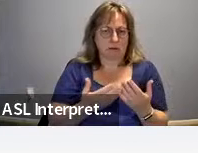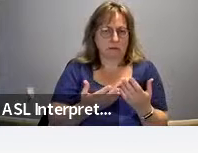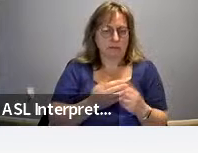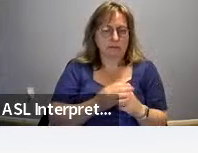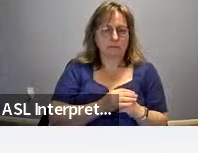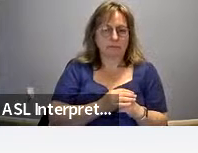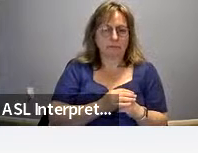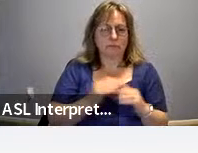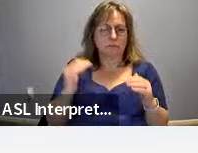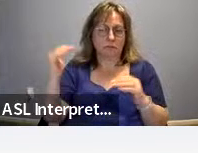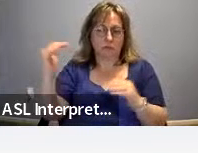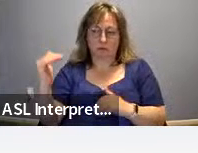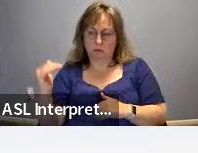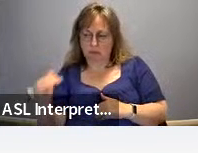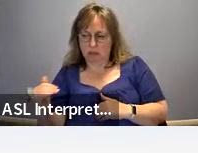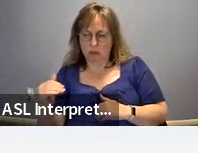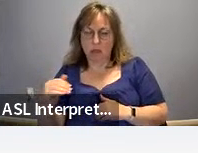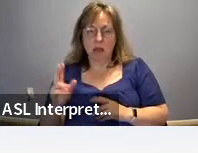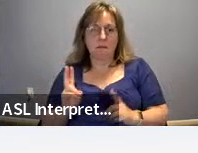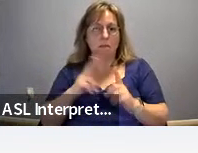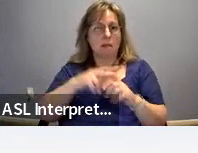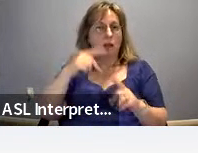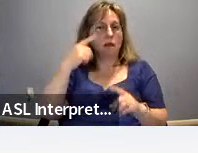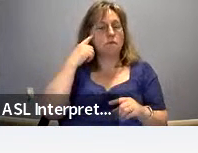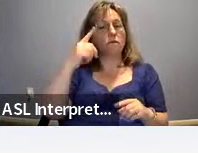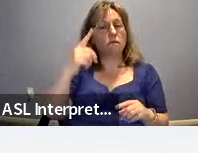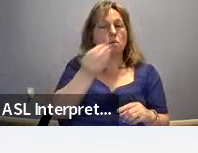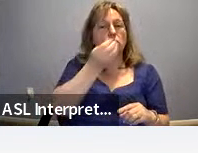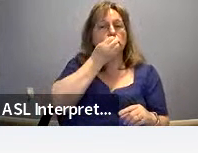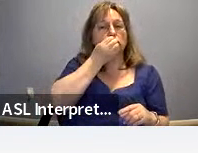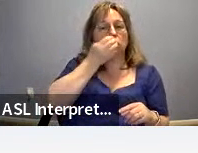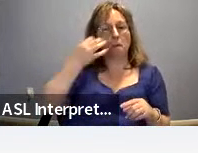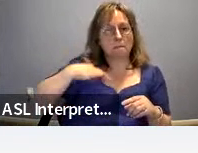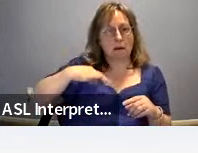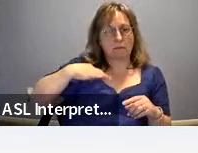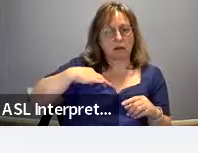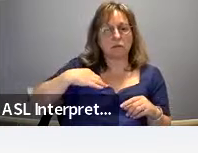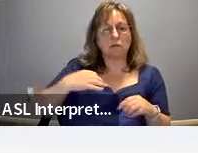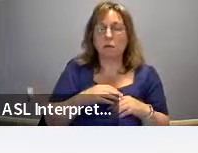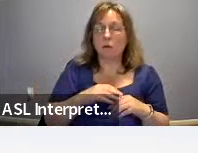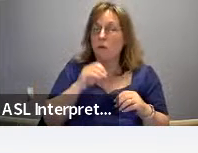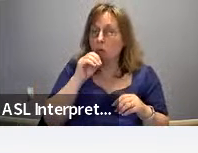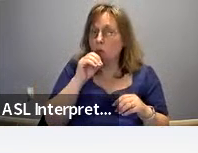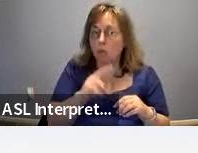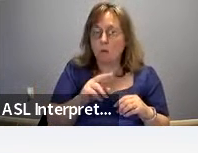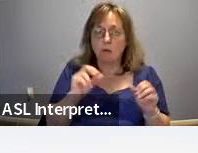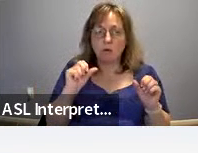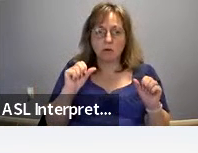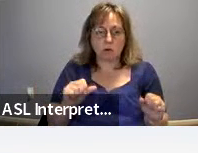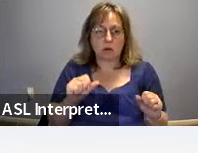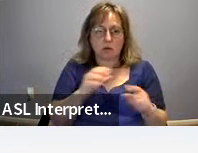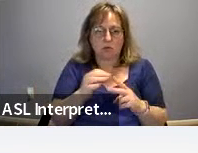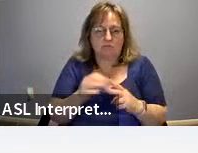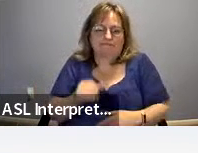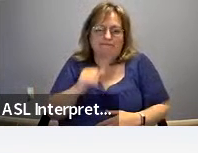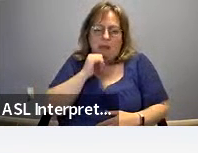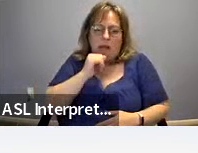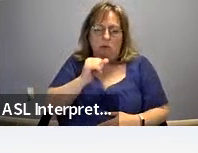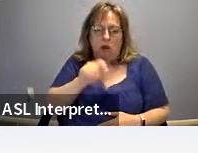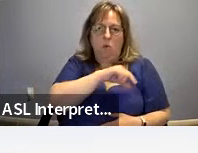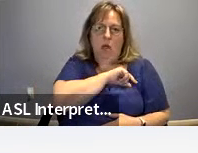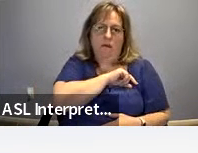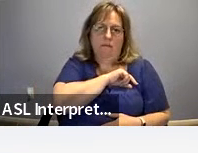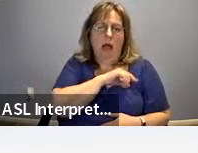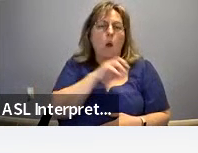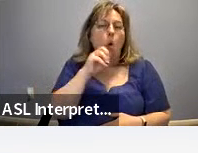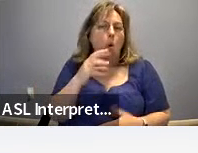You can also apply for meal benefits, or you can choose the option to say that I do not qualify for benefits or do